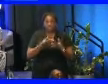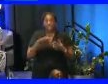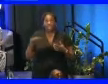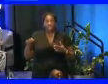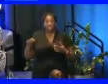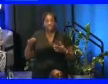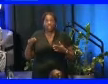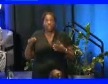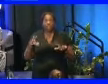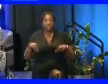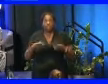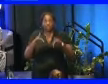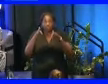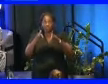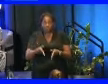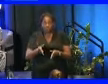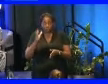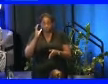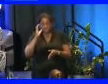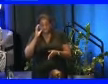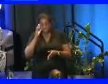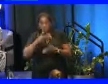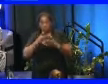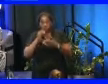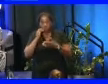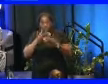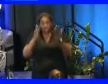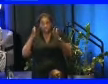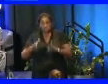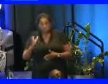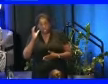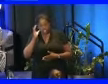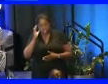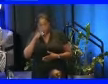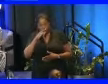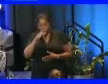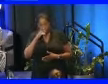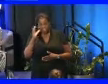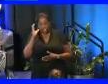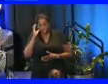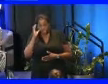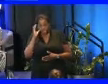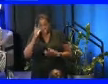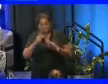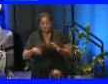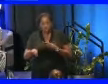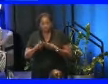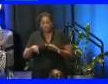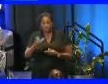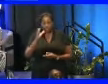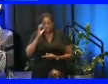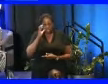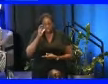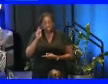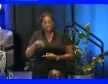and you give that person, you listen to the homeless person, you listen to them. I was a kid homeless. You listen to them. You got to listen to them.